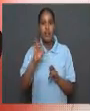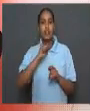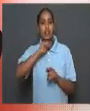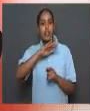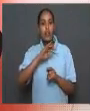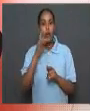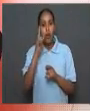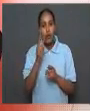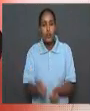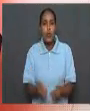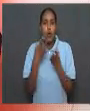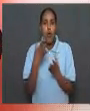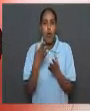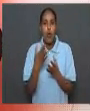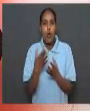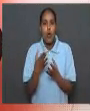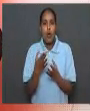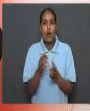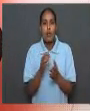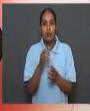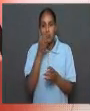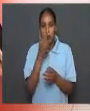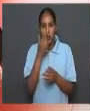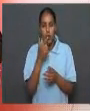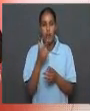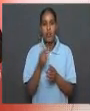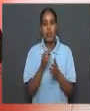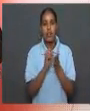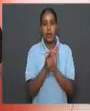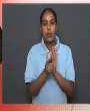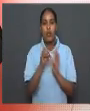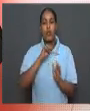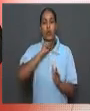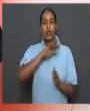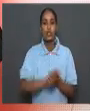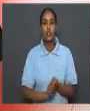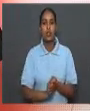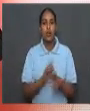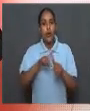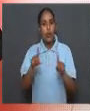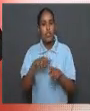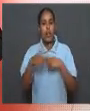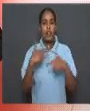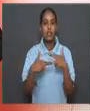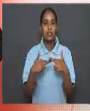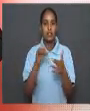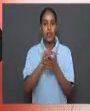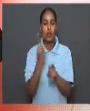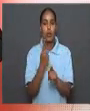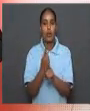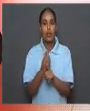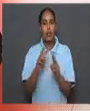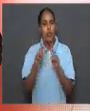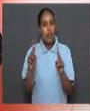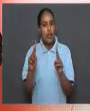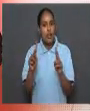is one of the most familiar examples of corrosion. While the reactions that occur are